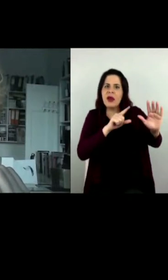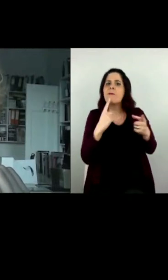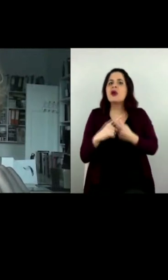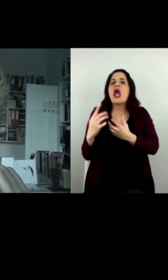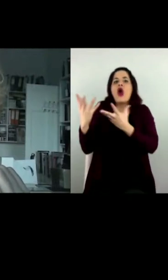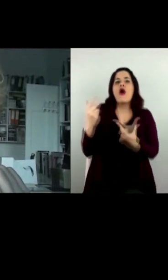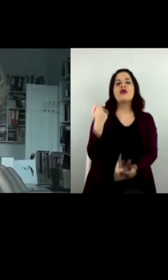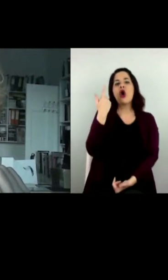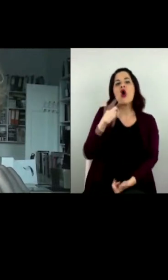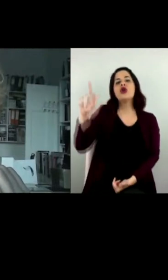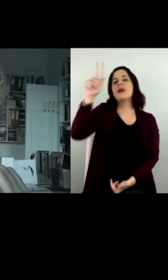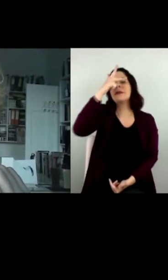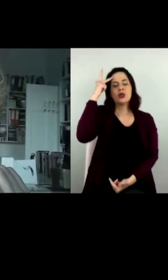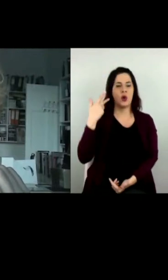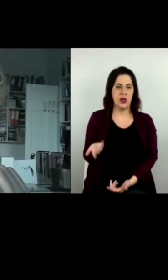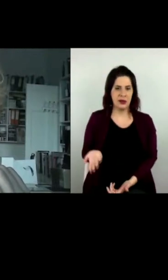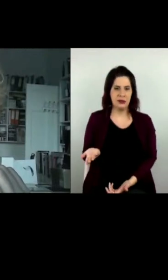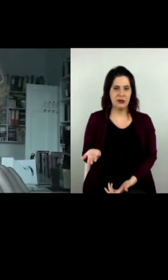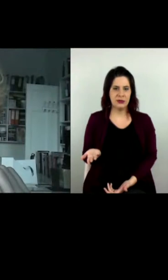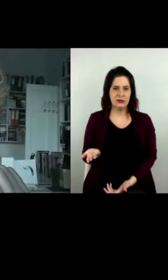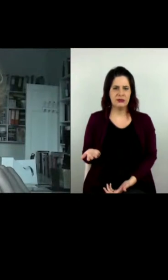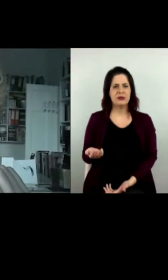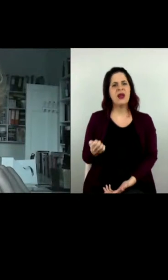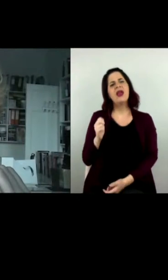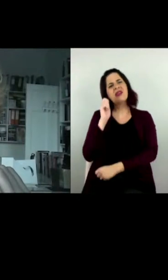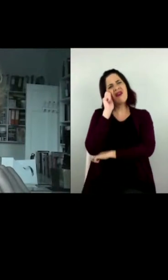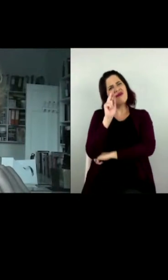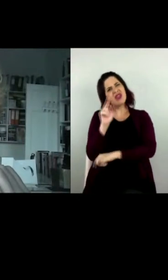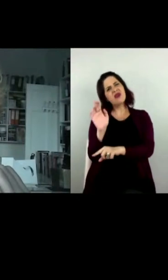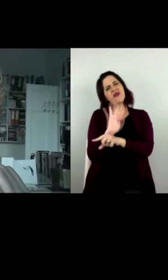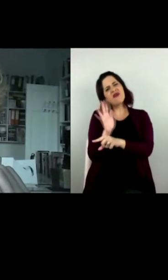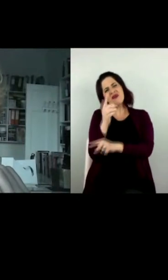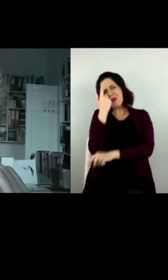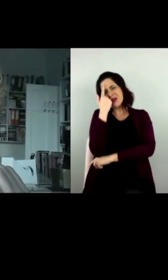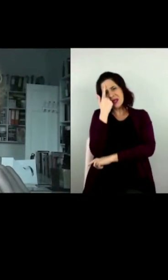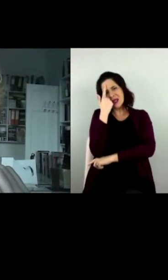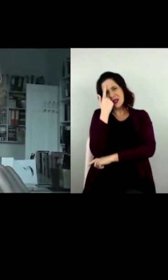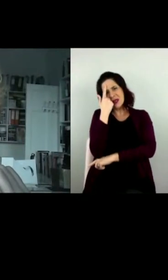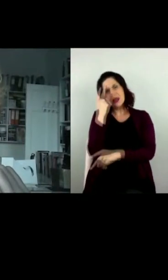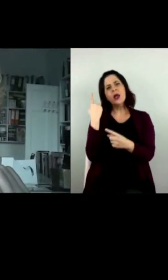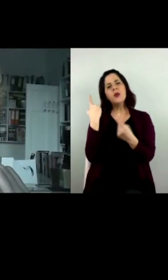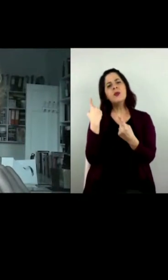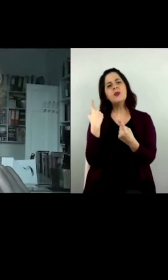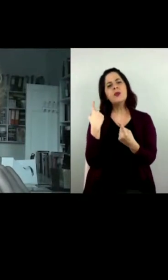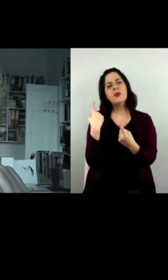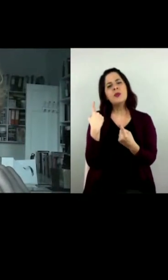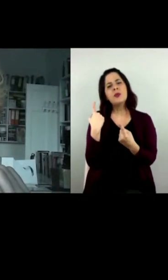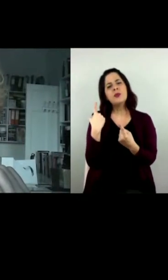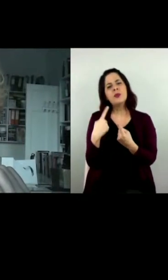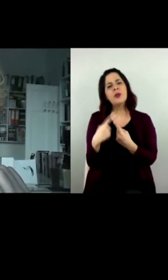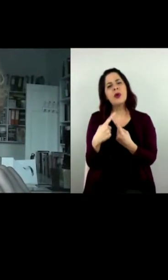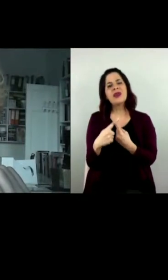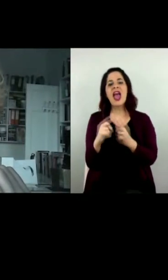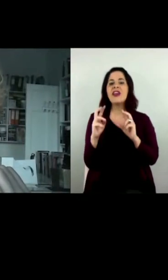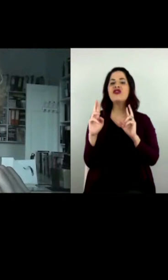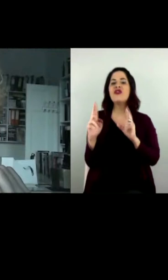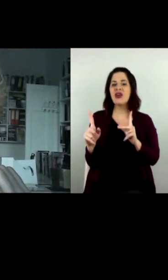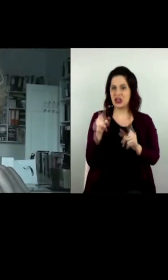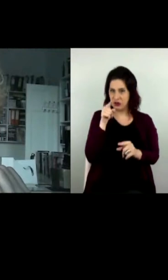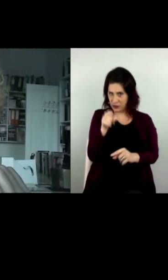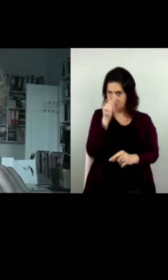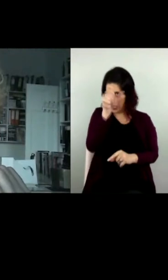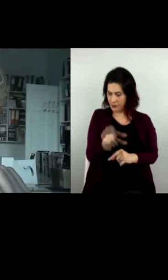if my question, watching the film, I was thinking is for you, how different was it for you